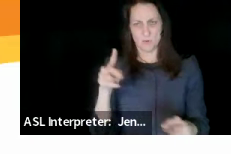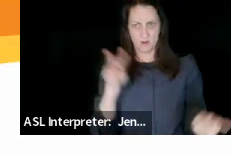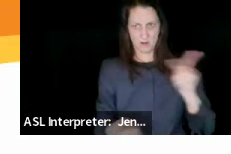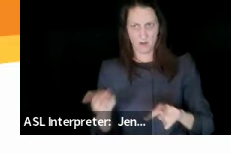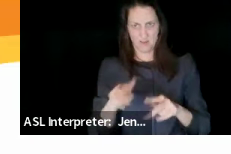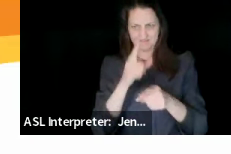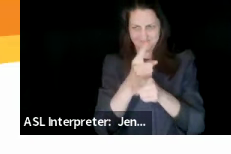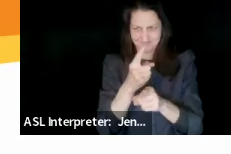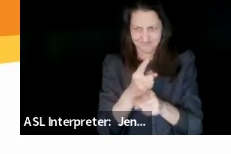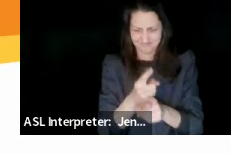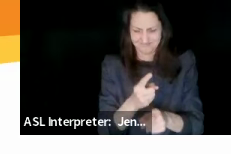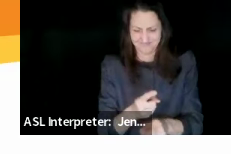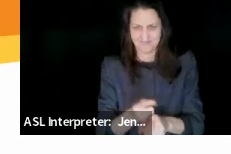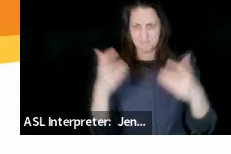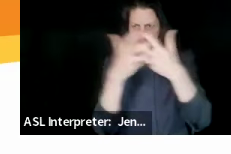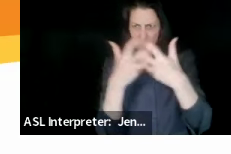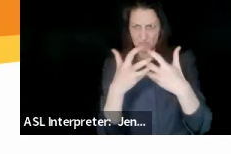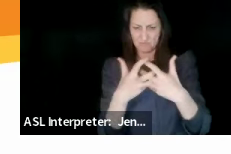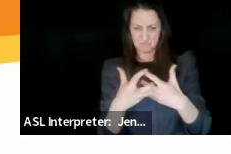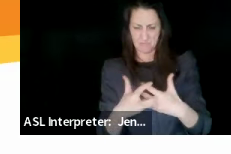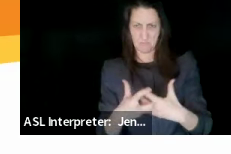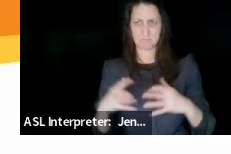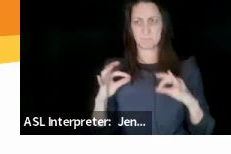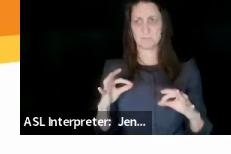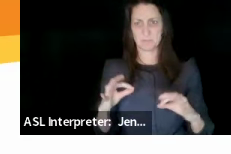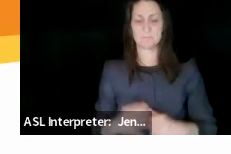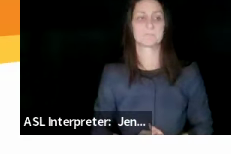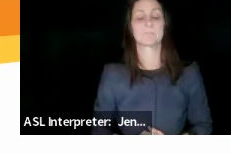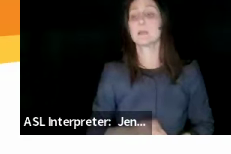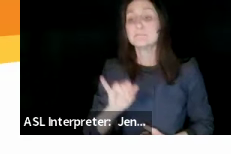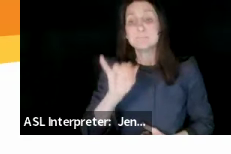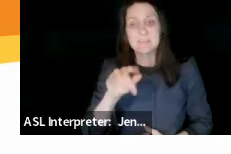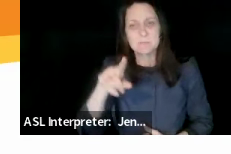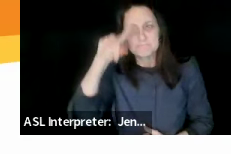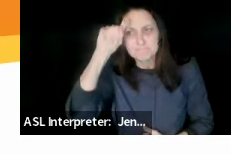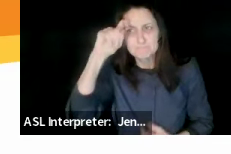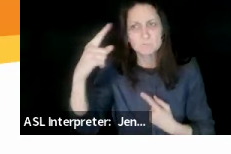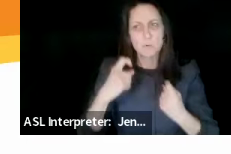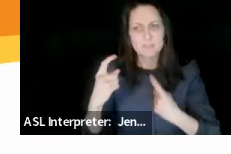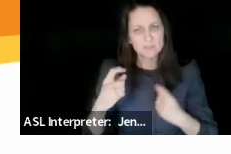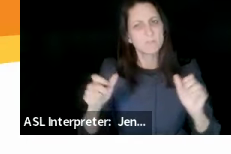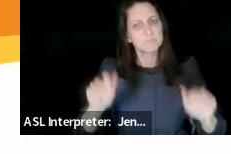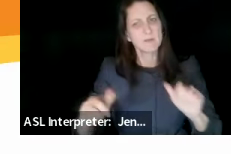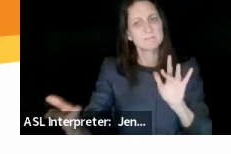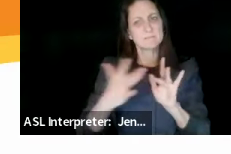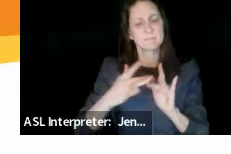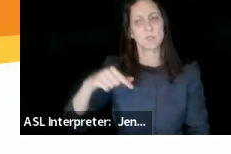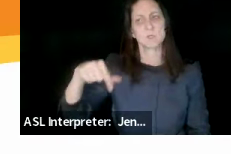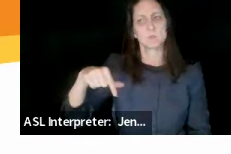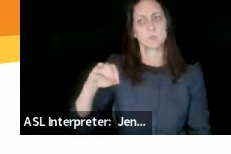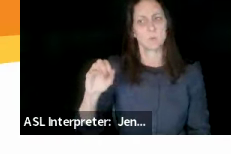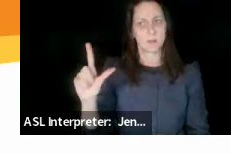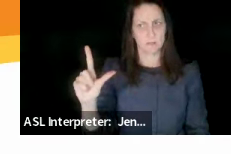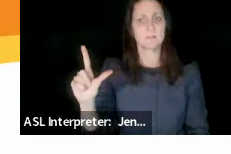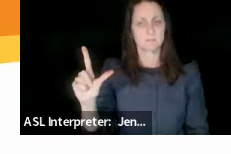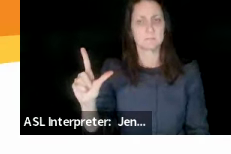And if you have any questions, feel free to reach out through QOL, and we'll be able to help you take care of that